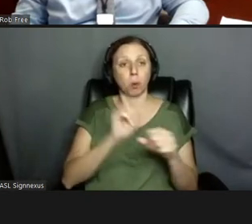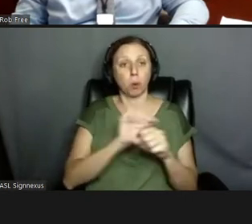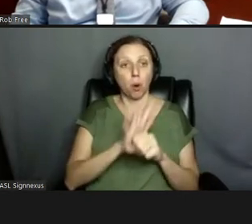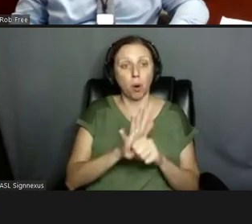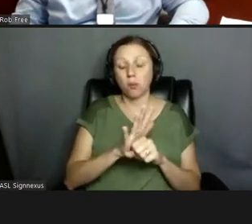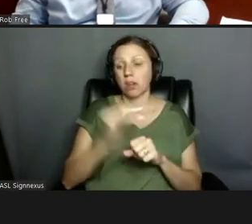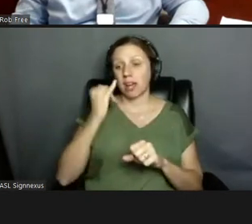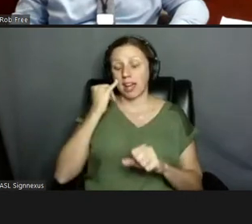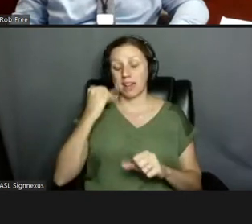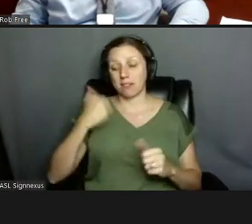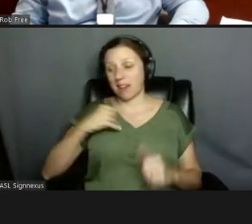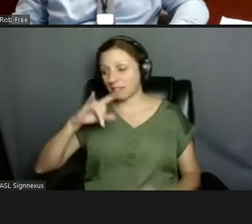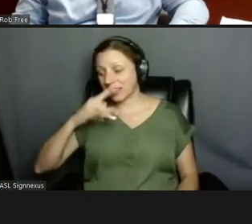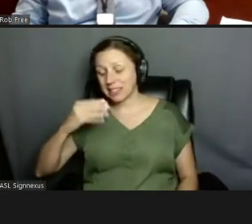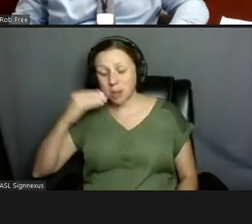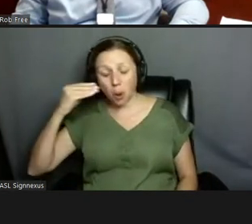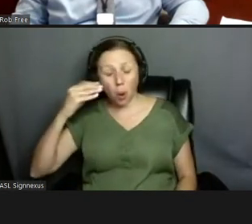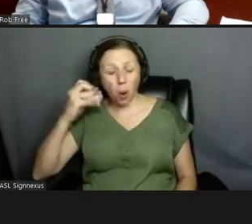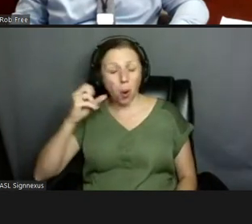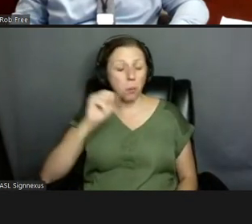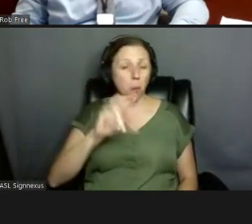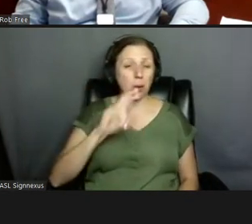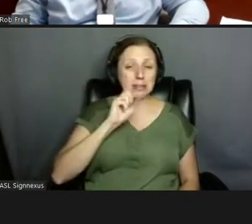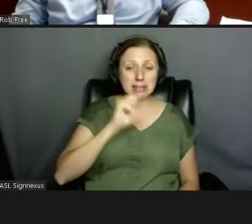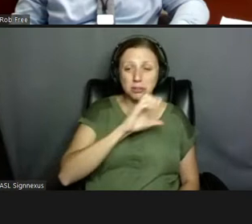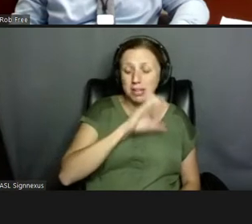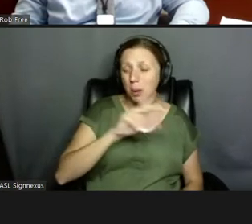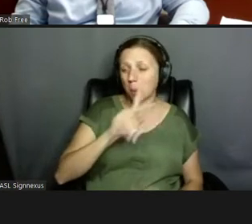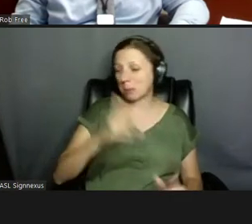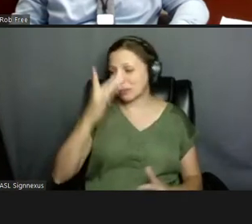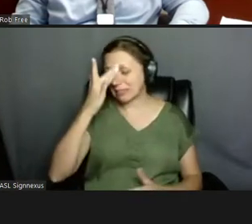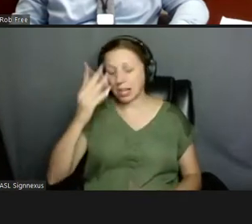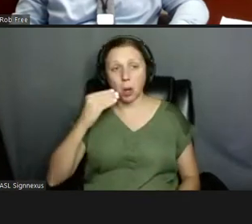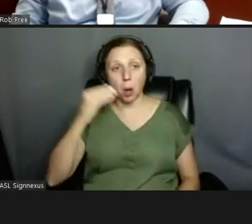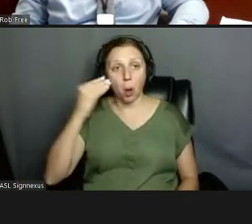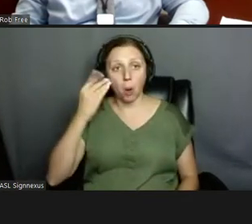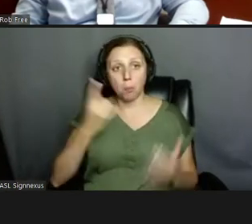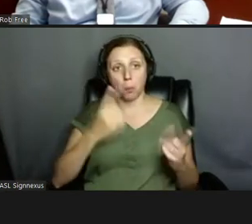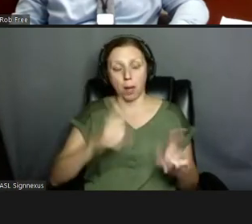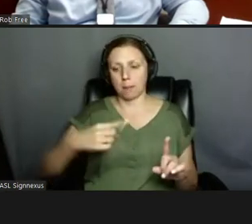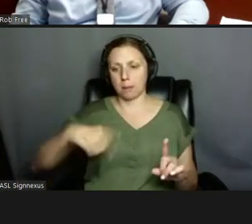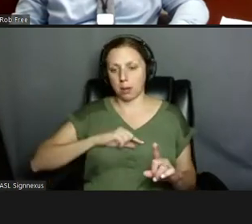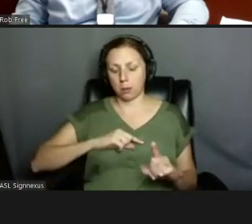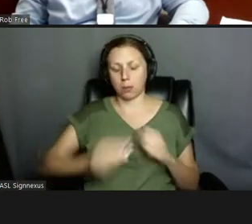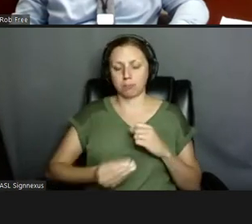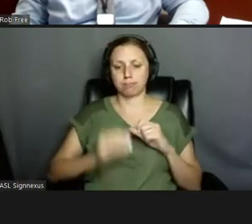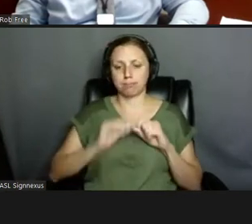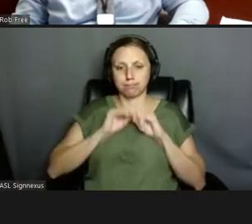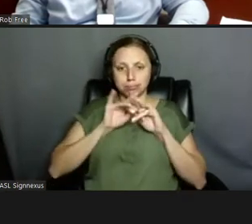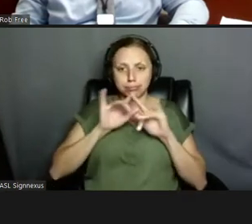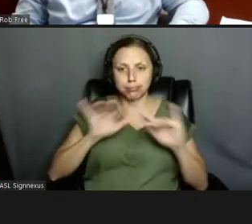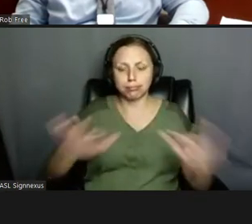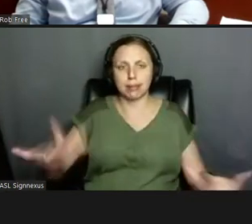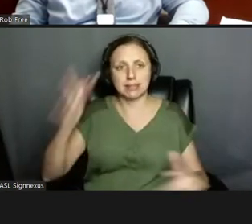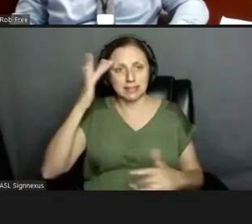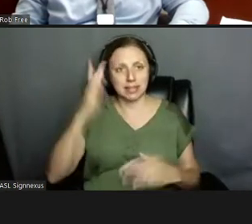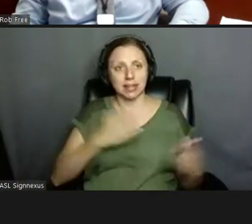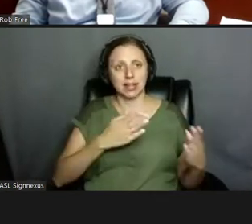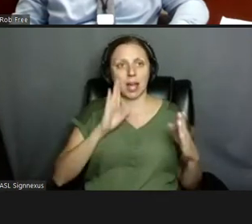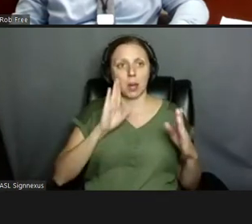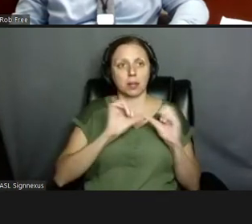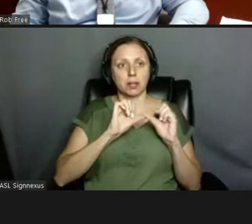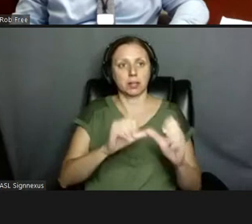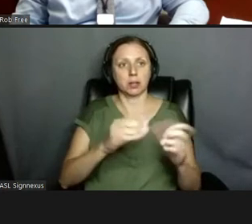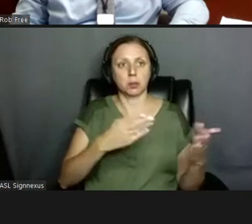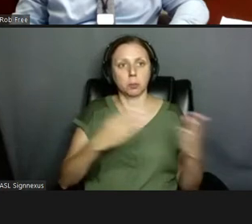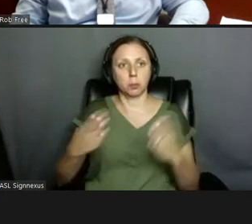in our house or elderlies around us will be subjected to these viruses and just continue to bring them home again, because